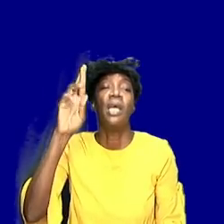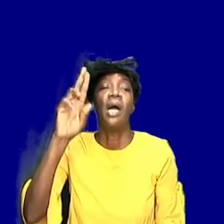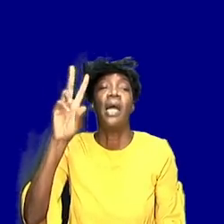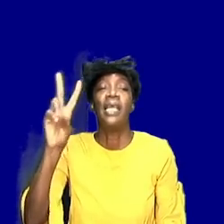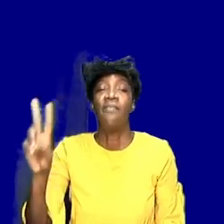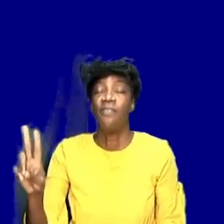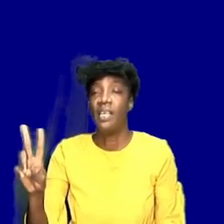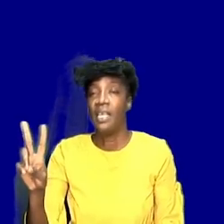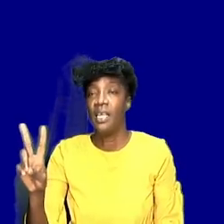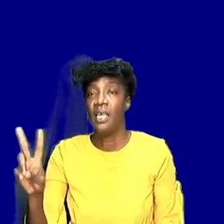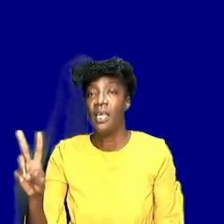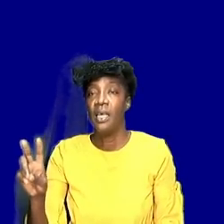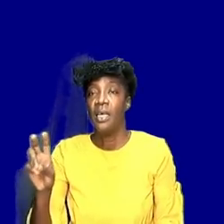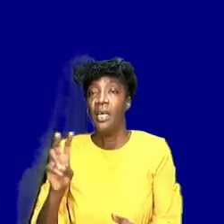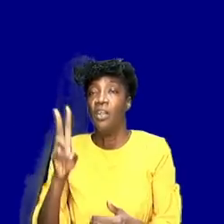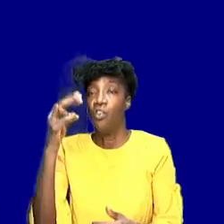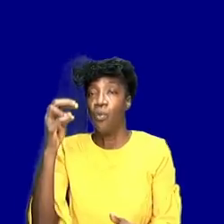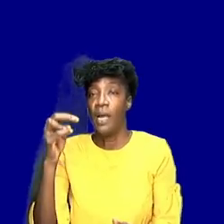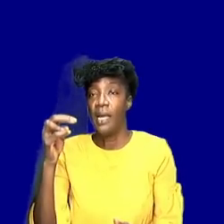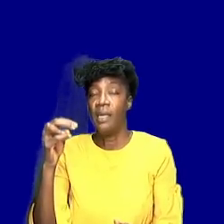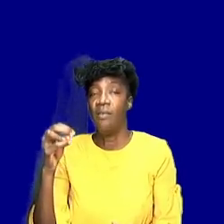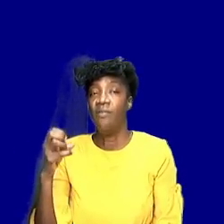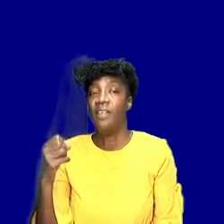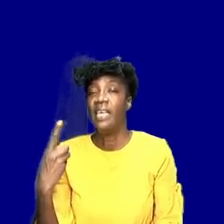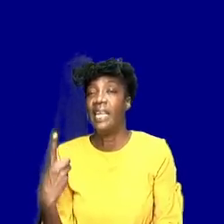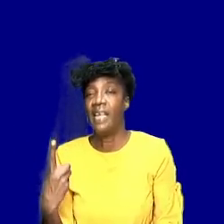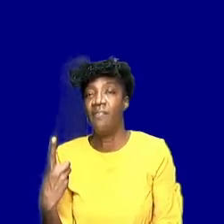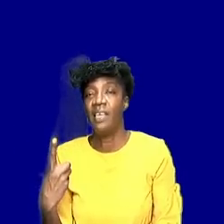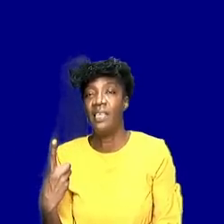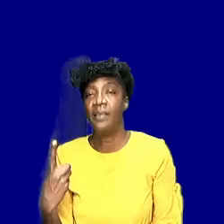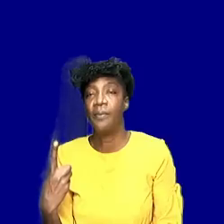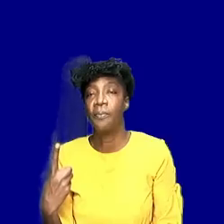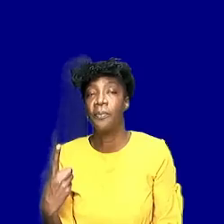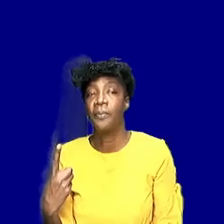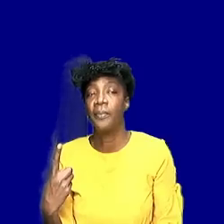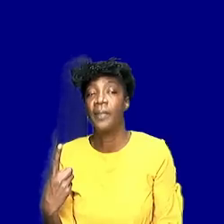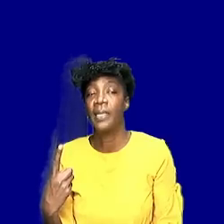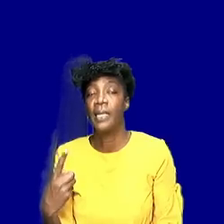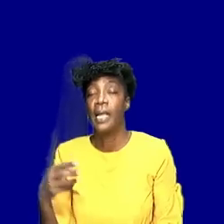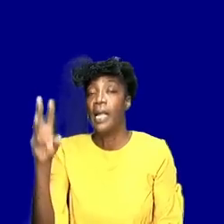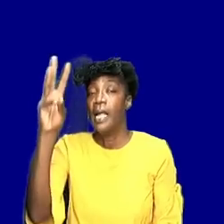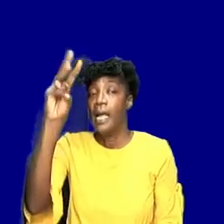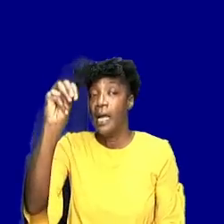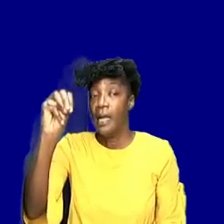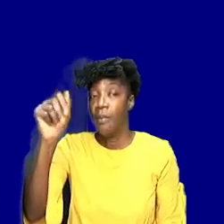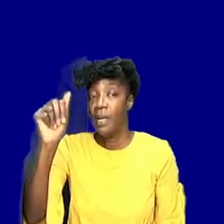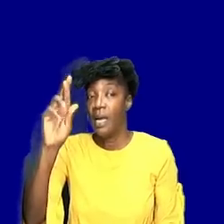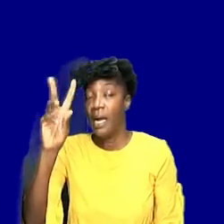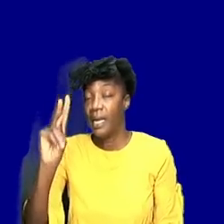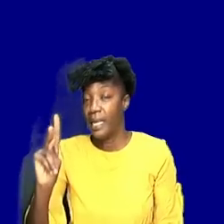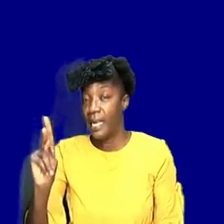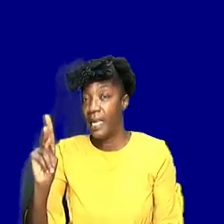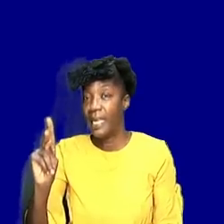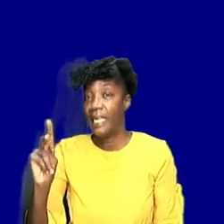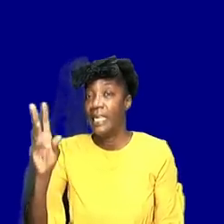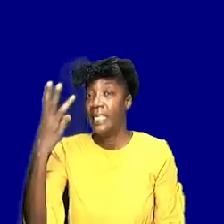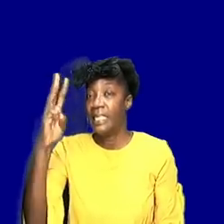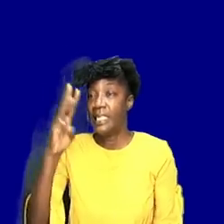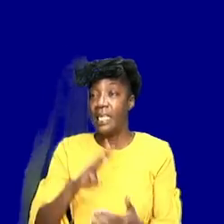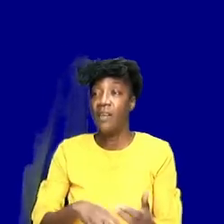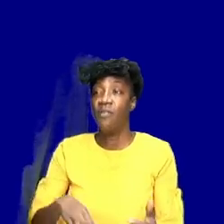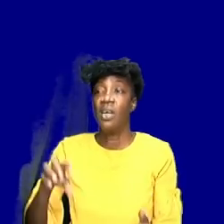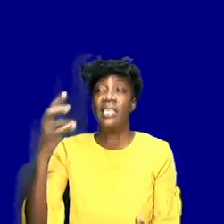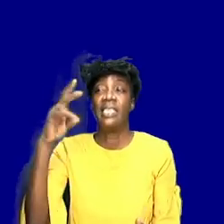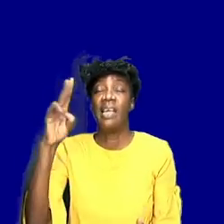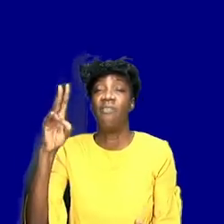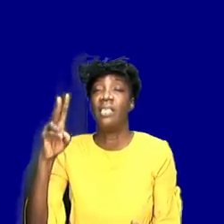Revelation 12:11. Amen. That same scripture there. And in Mark 16:17, the name of Jesus Christ. So